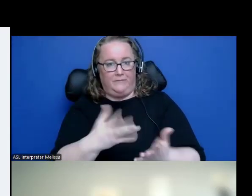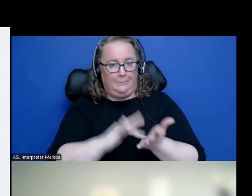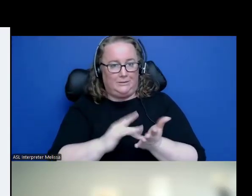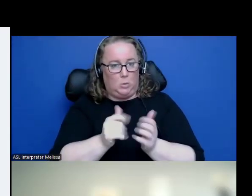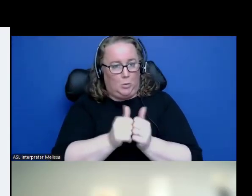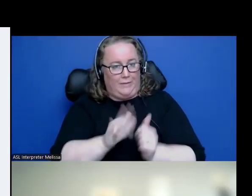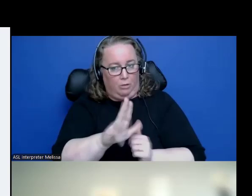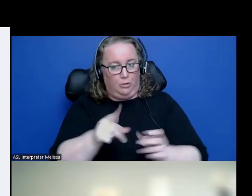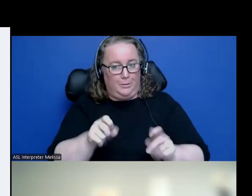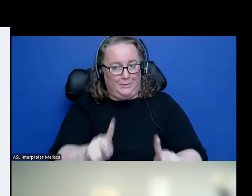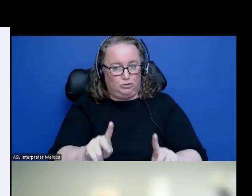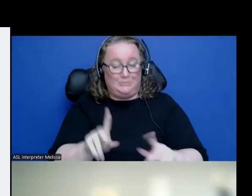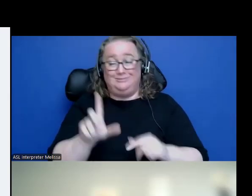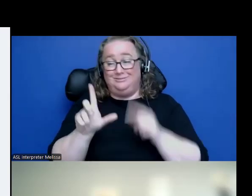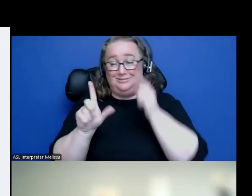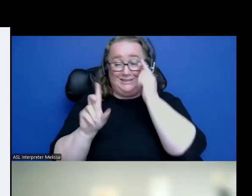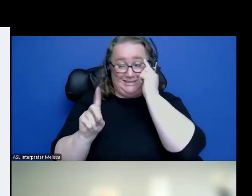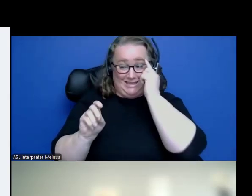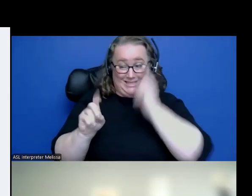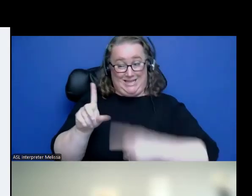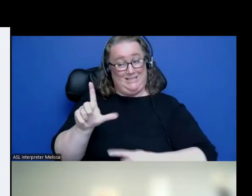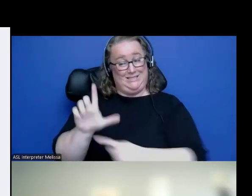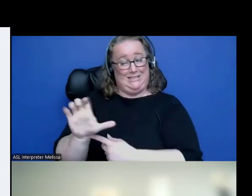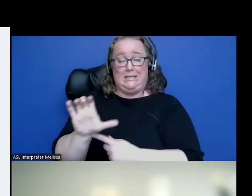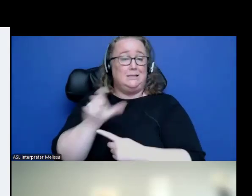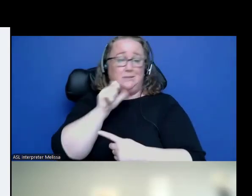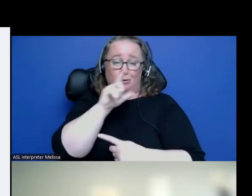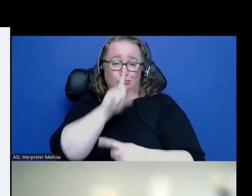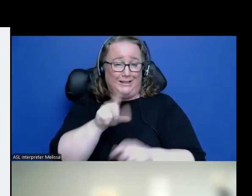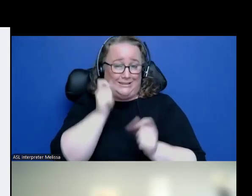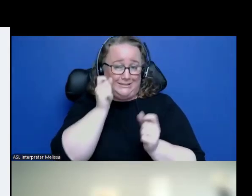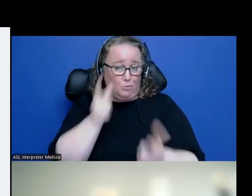DLC, frankly, is not incredibly surprised